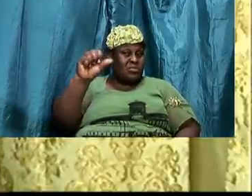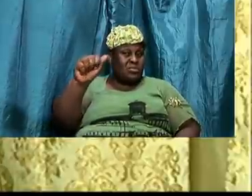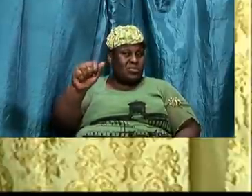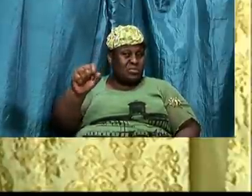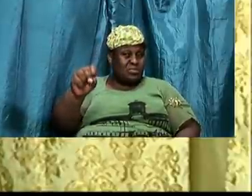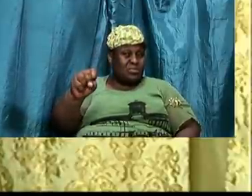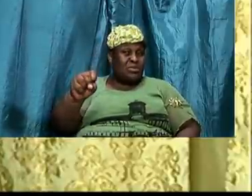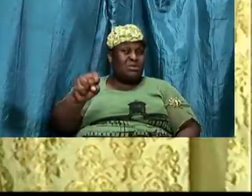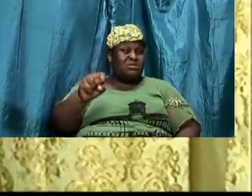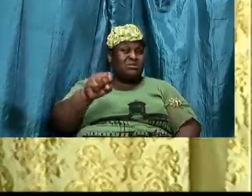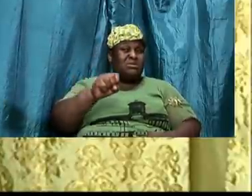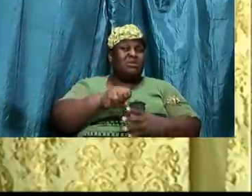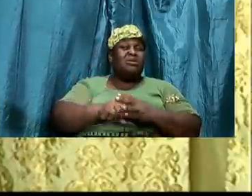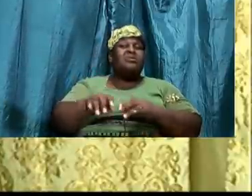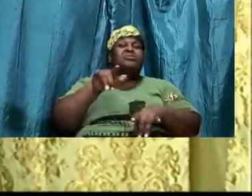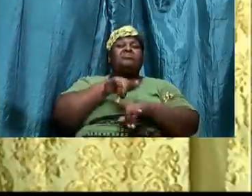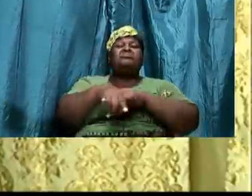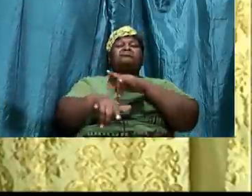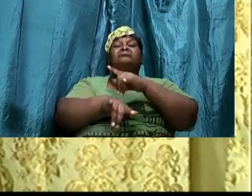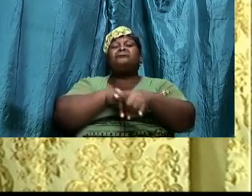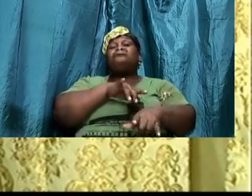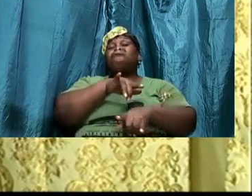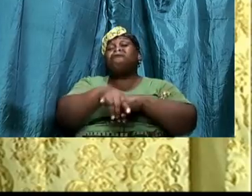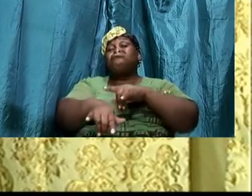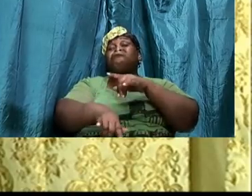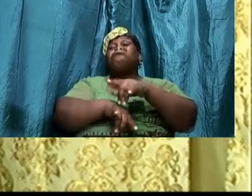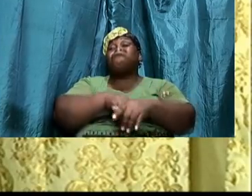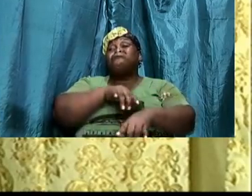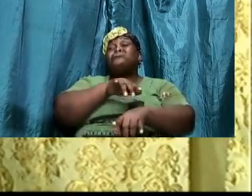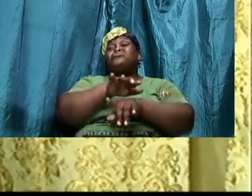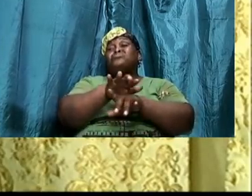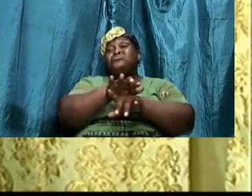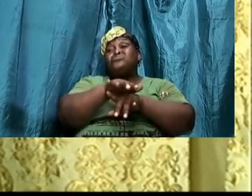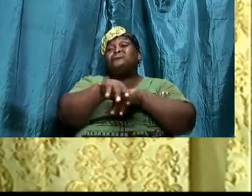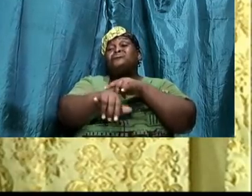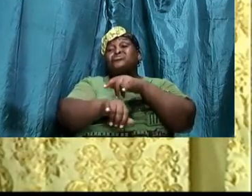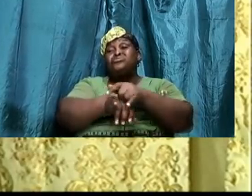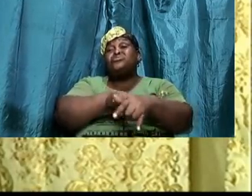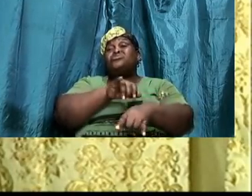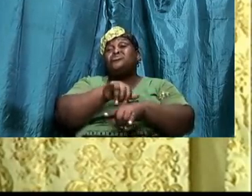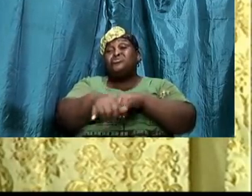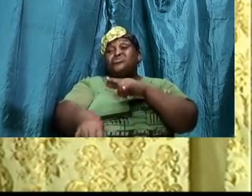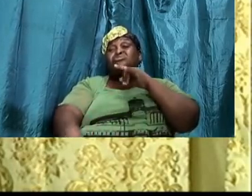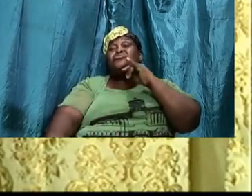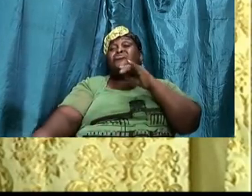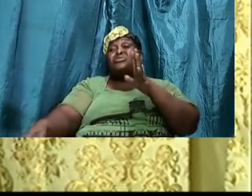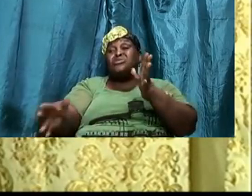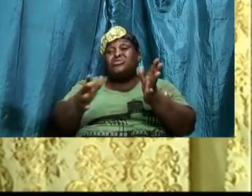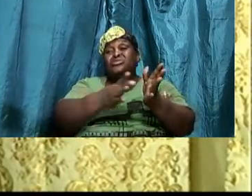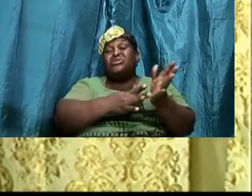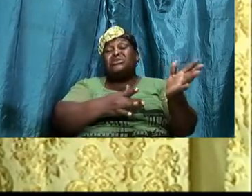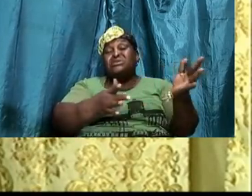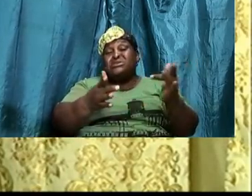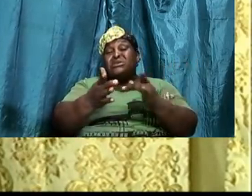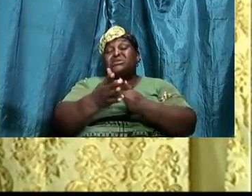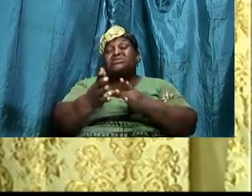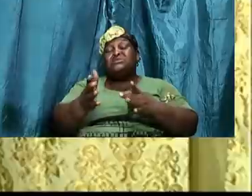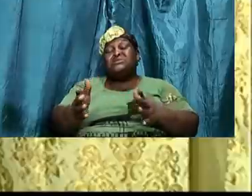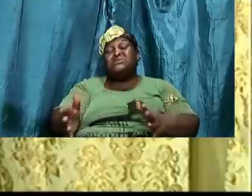up against normal? No, you understand why I had to go through all of that to tell you who you